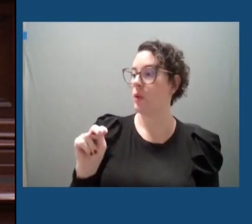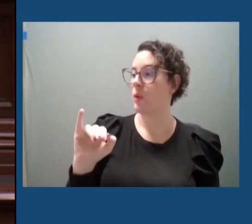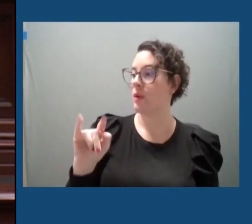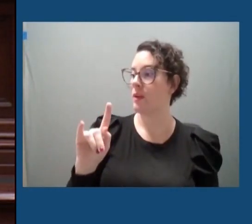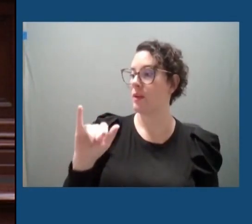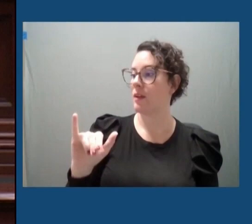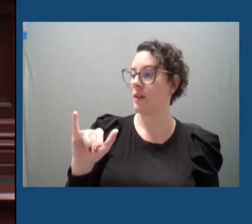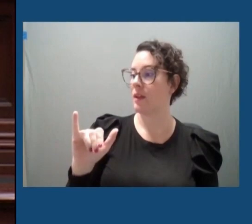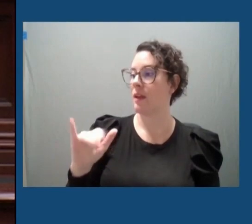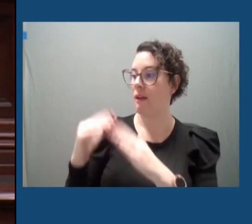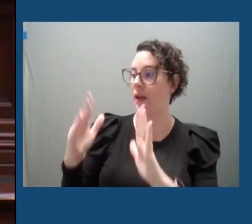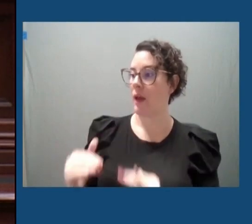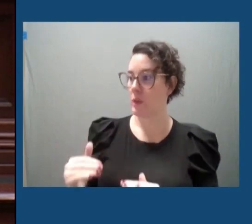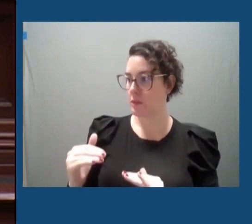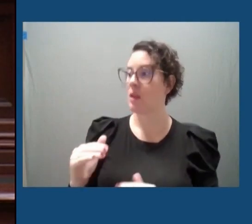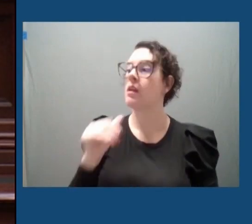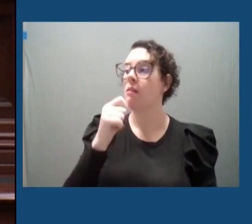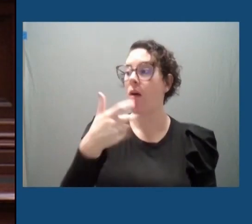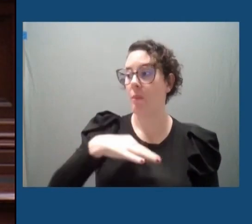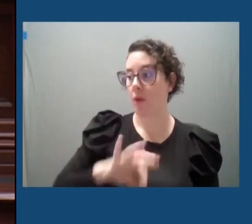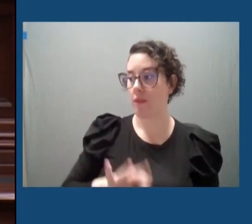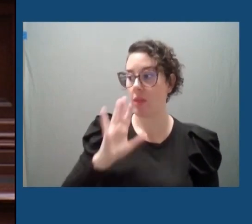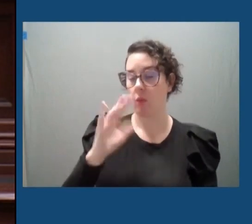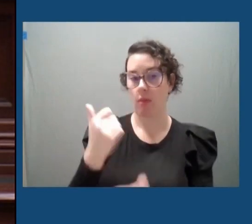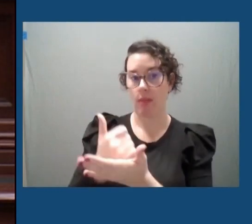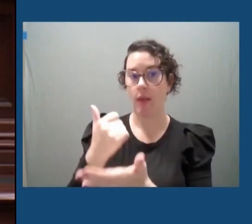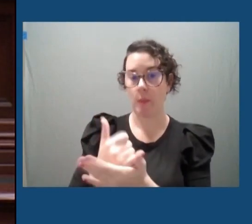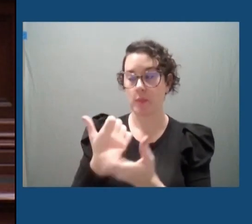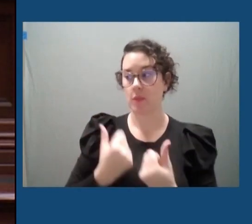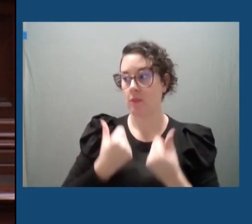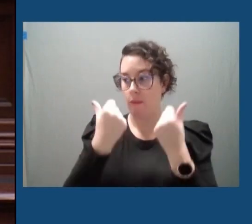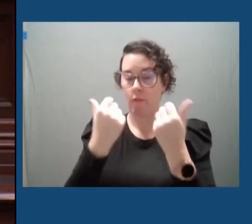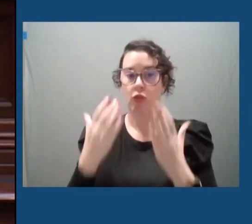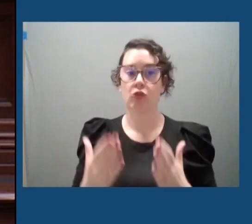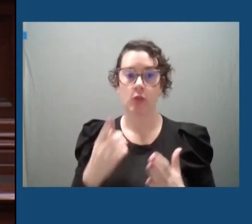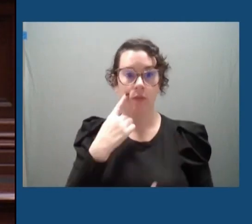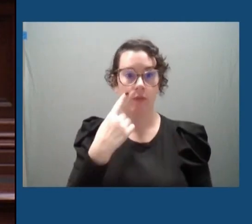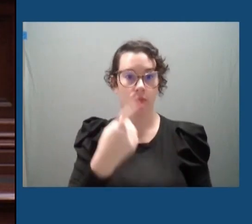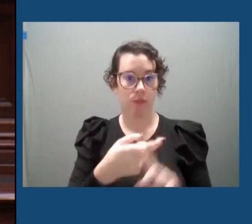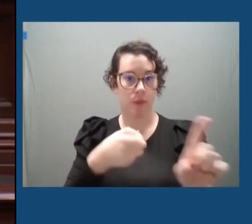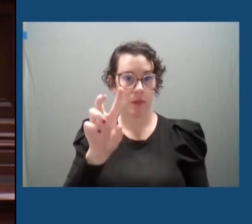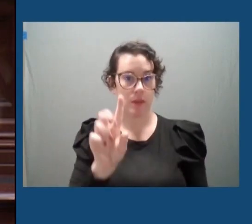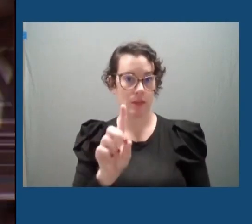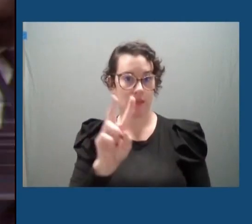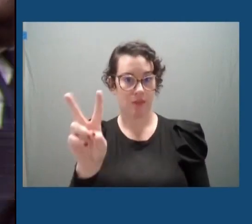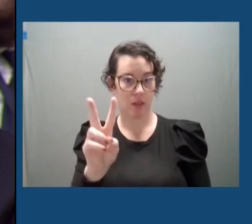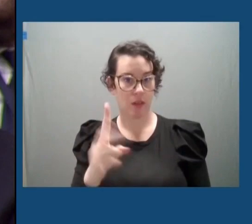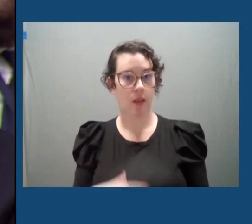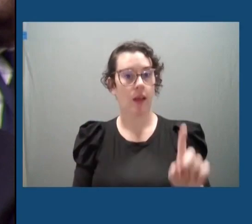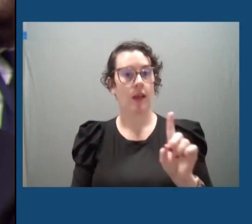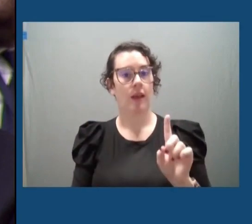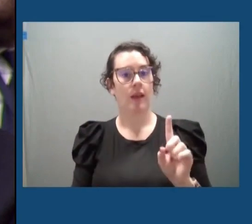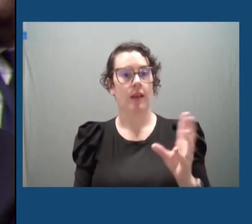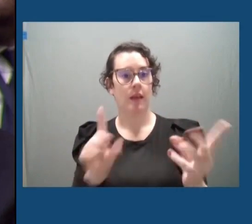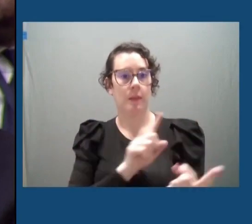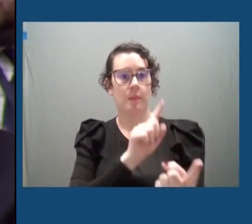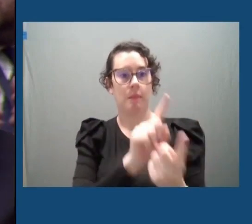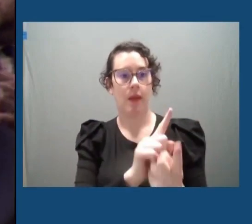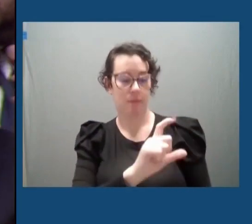domestic violence. Eventually, she met Troy Police Detective Russ Clements, who's also joined us. Detective